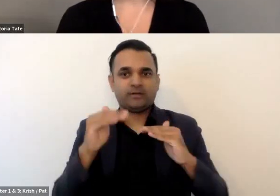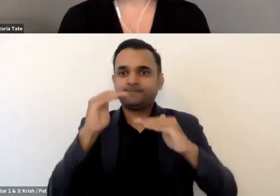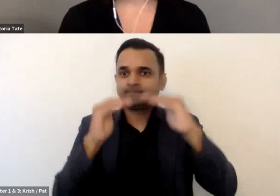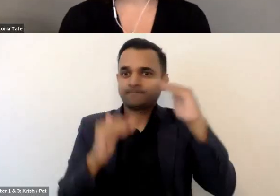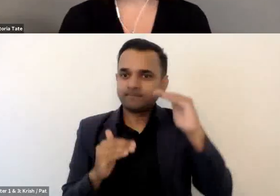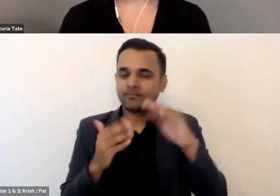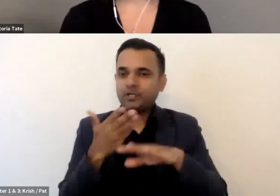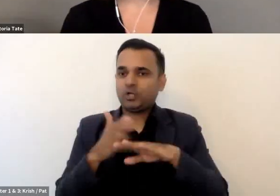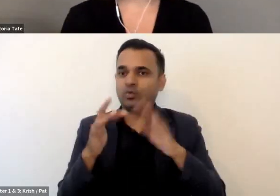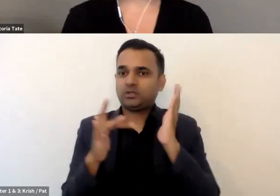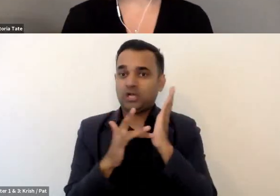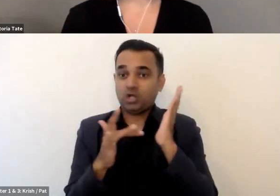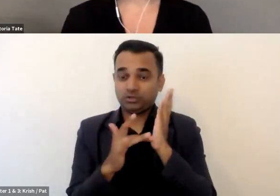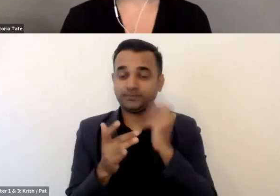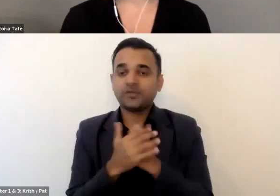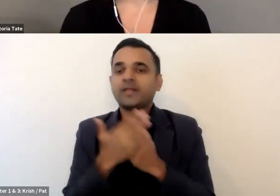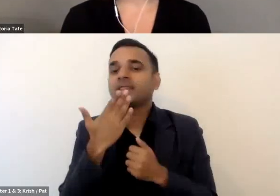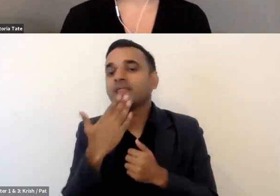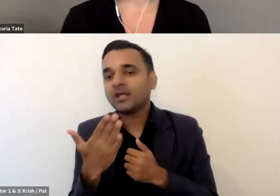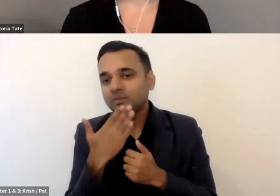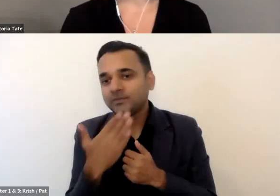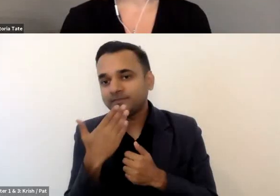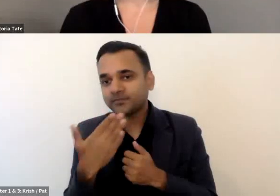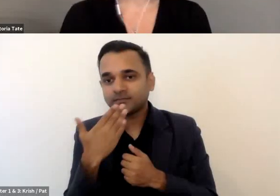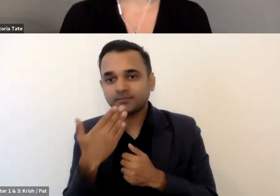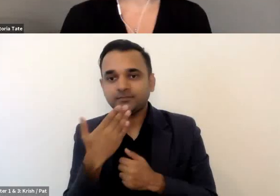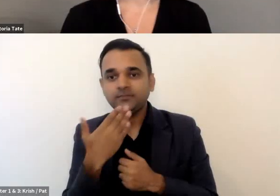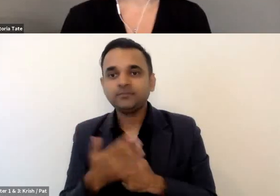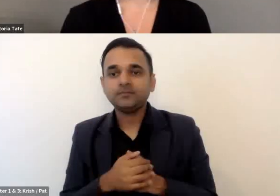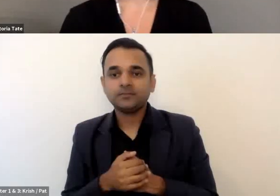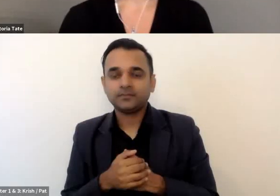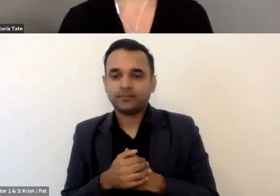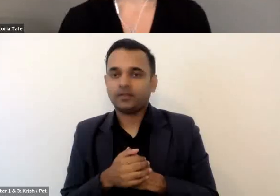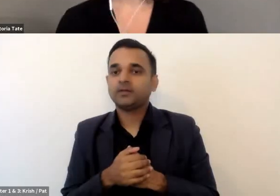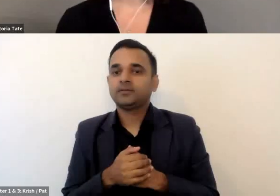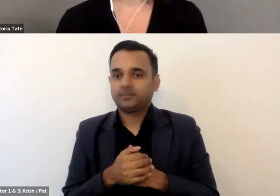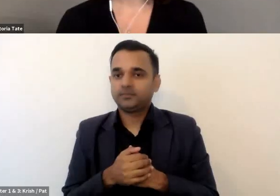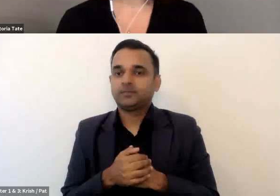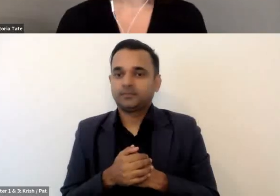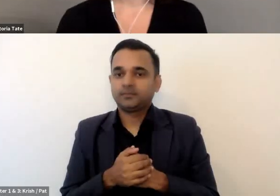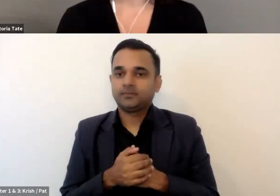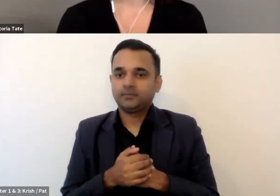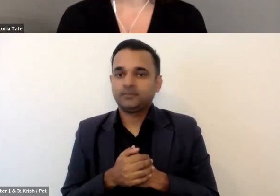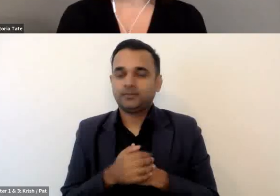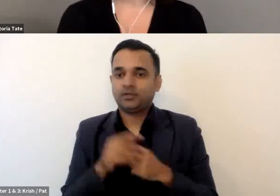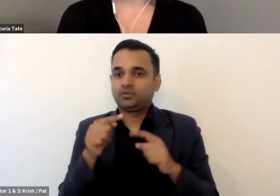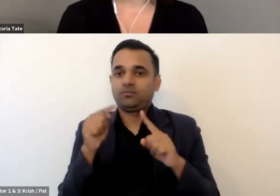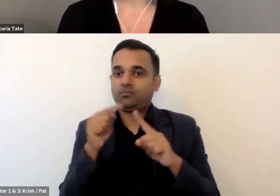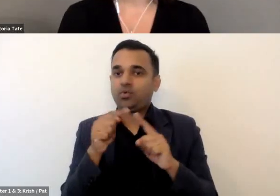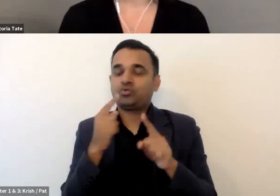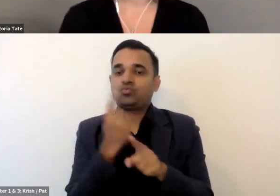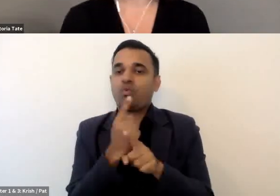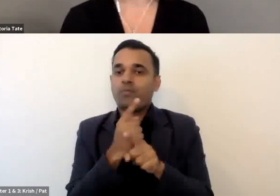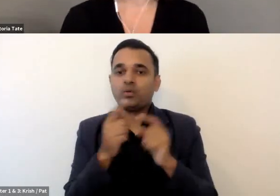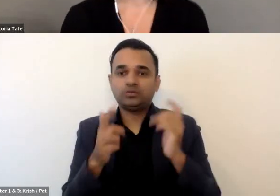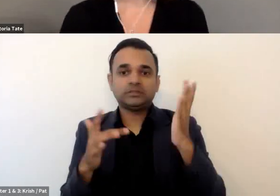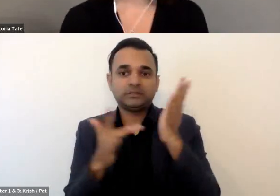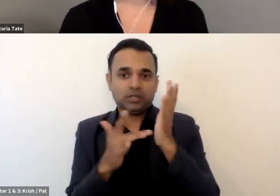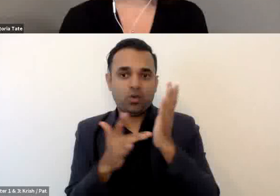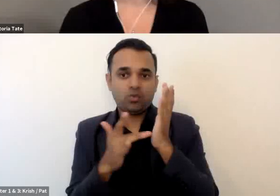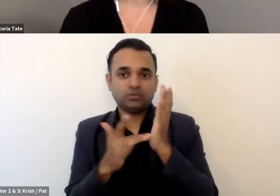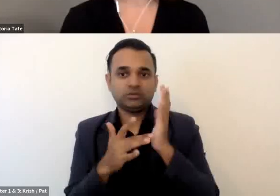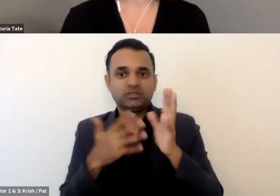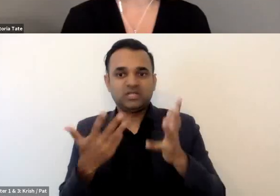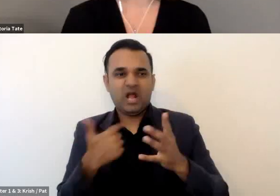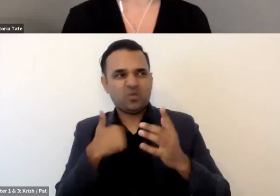goes beyond the technology and where we are facing biases that are entrenched in our societies, in our